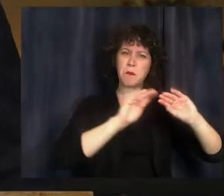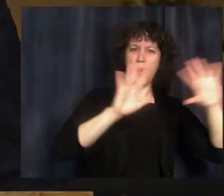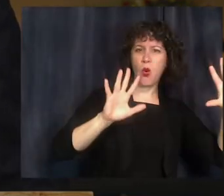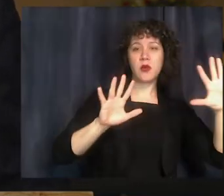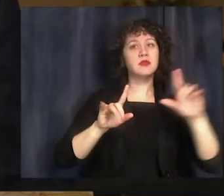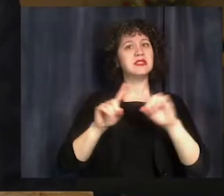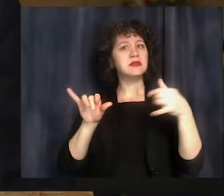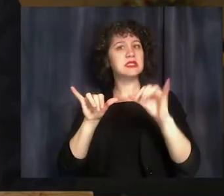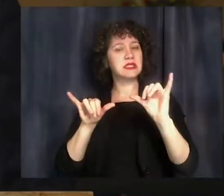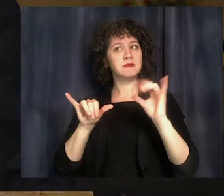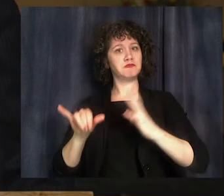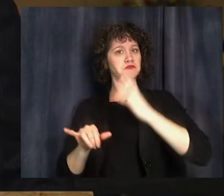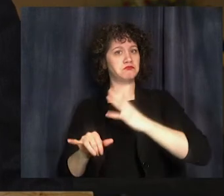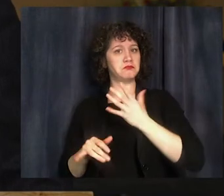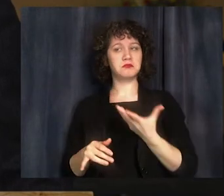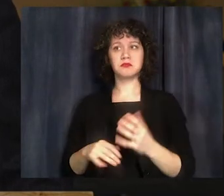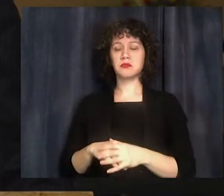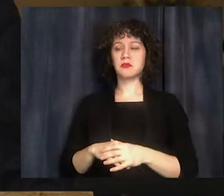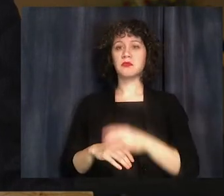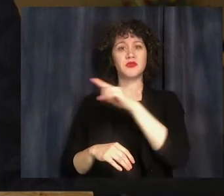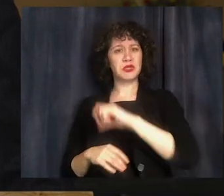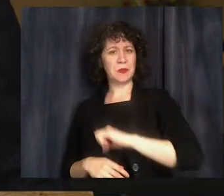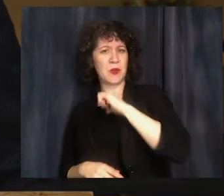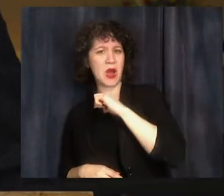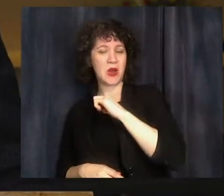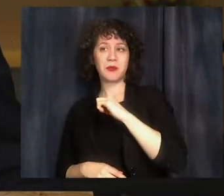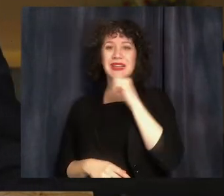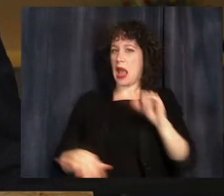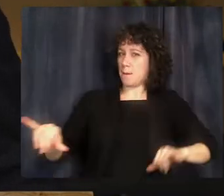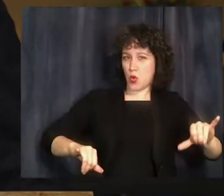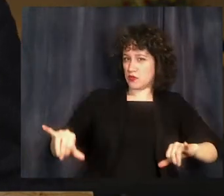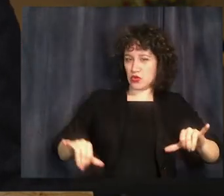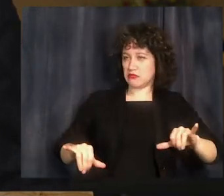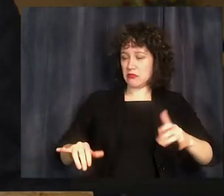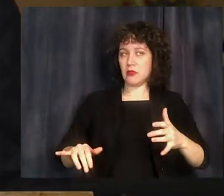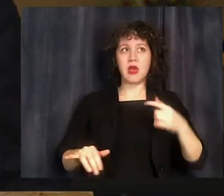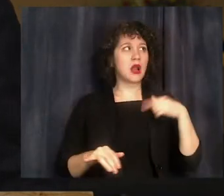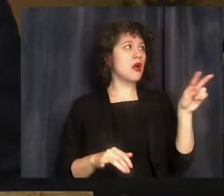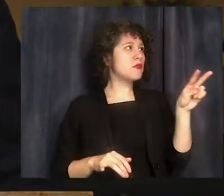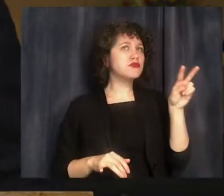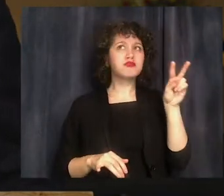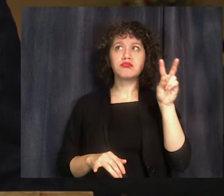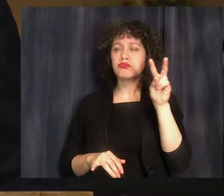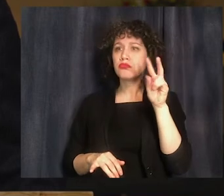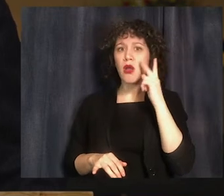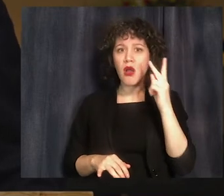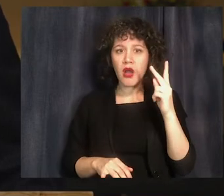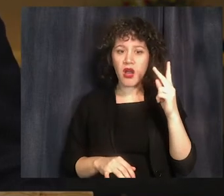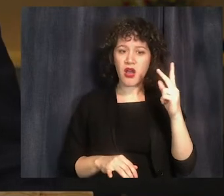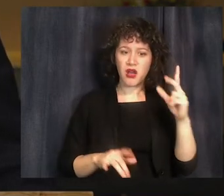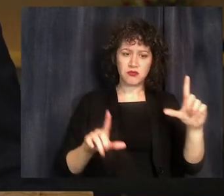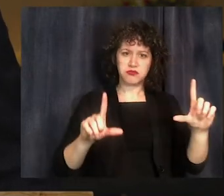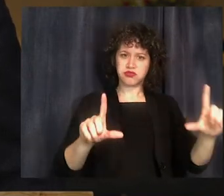tasteful. Betty was proud, yet not boastful, of her decor. As I looked around Betty's condo, I saw a framed